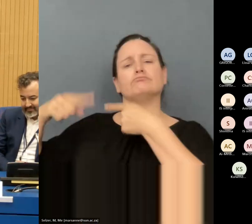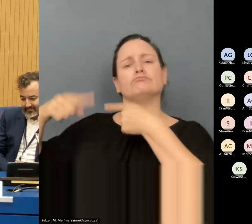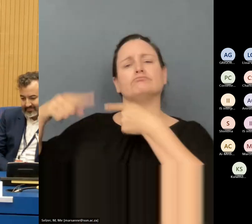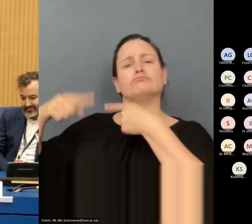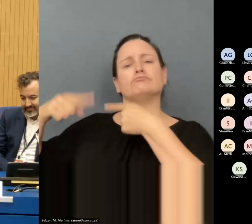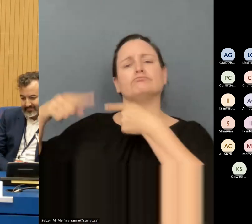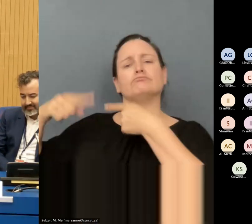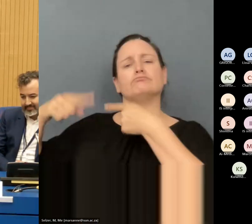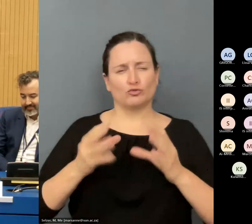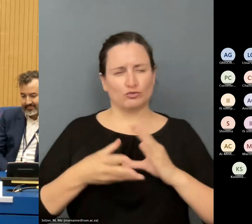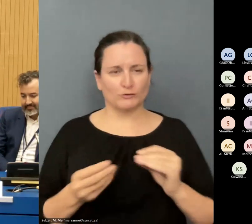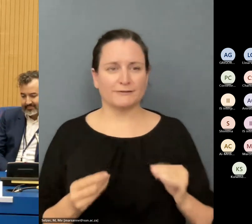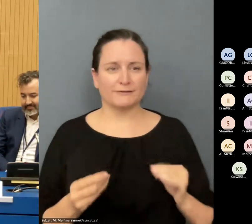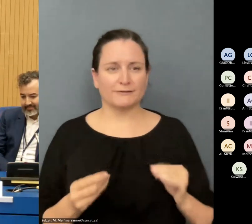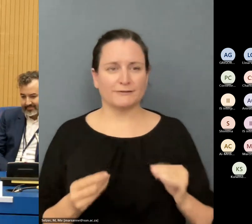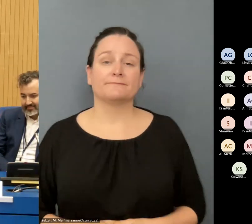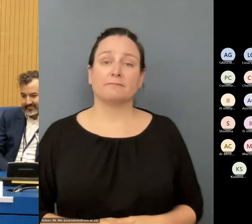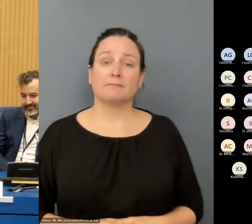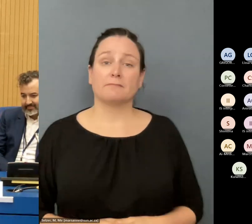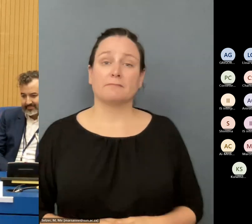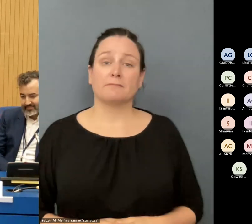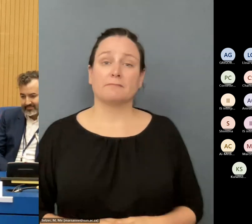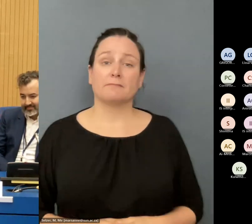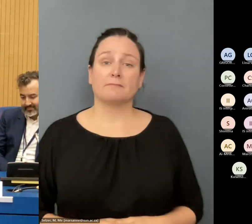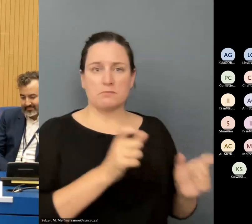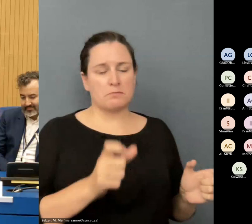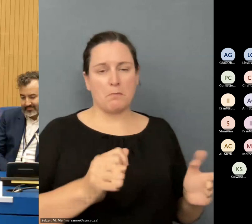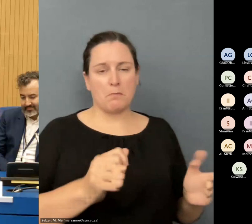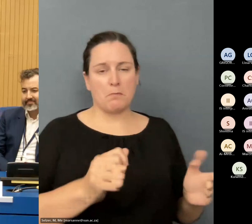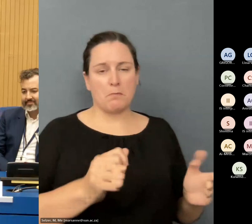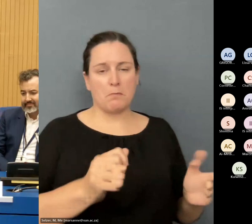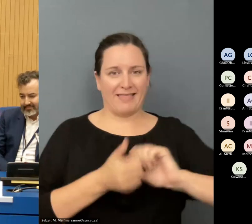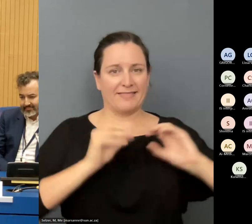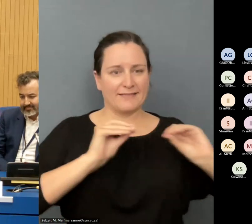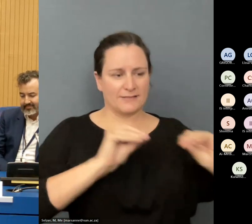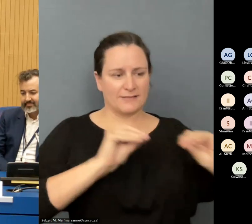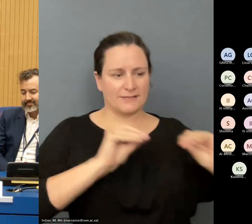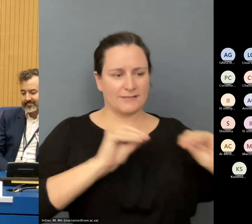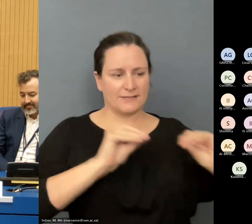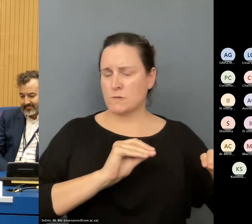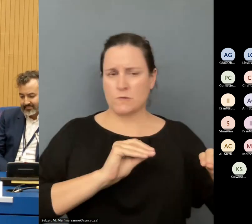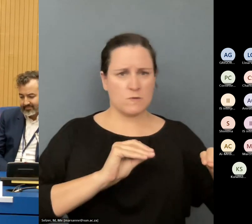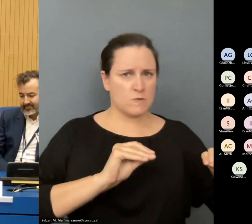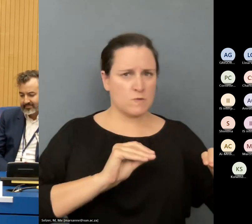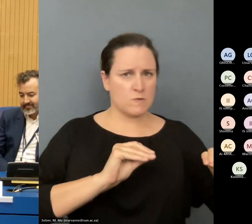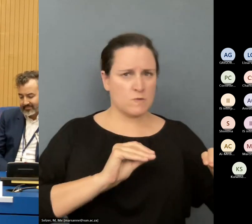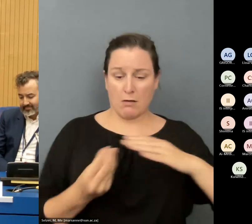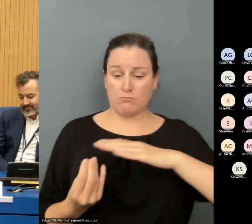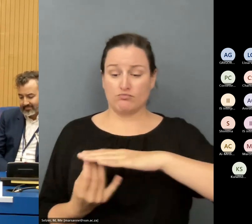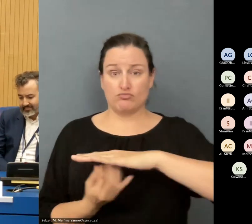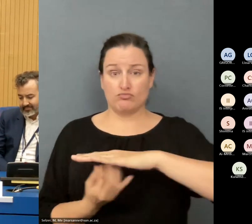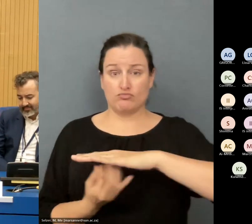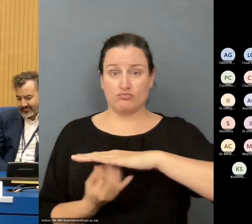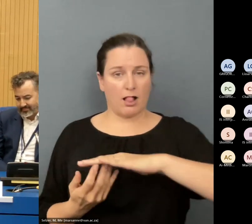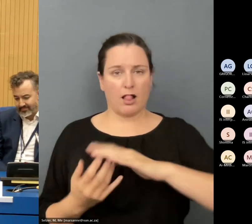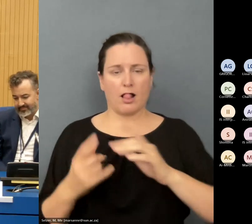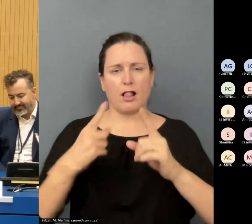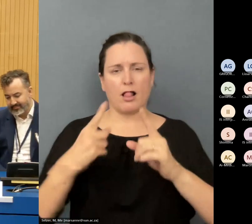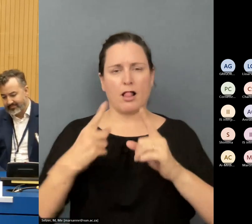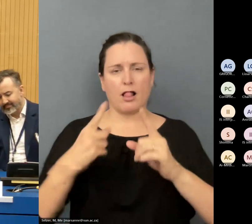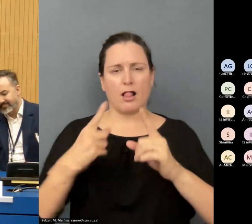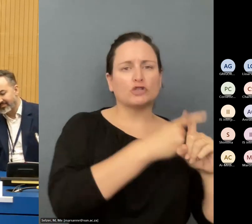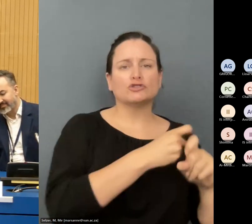learn mathematics because they couldn't use the symbols in Braille years ago. And right now we